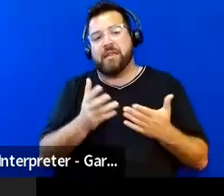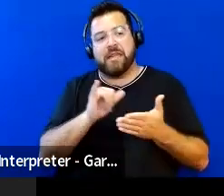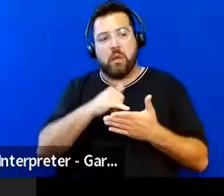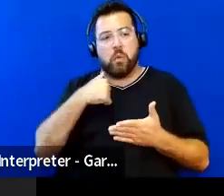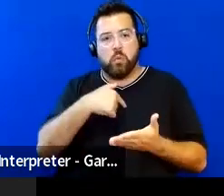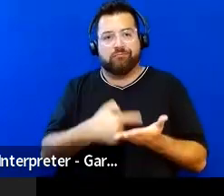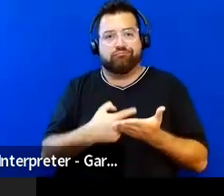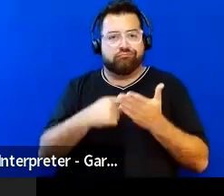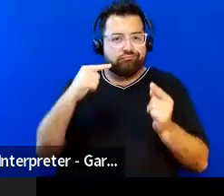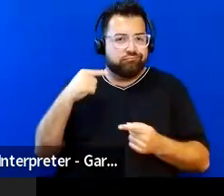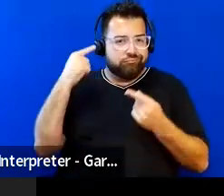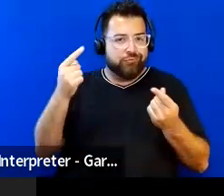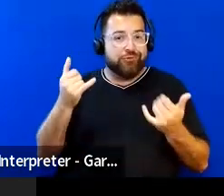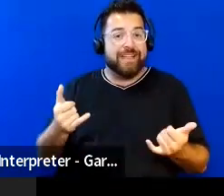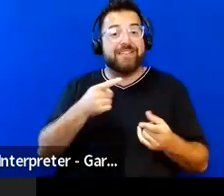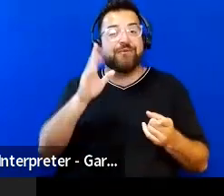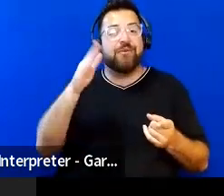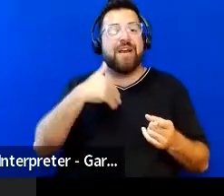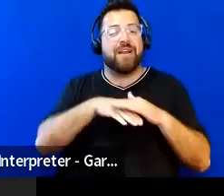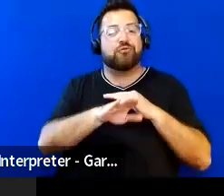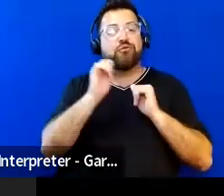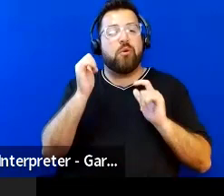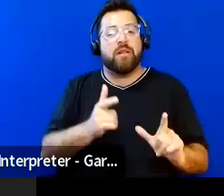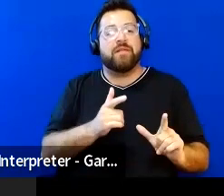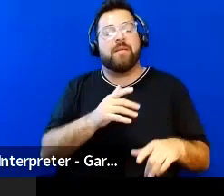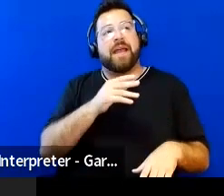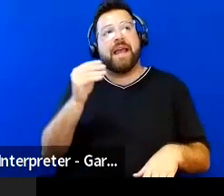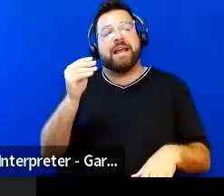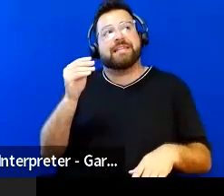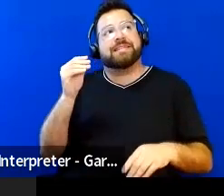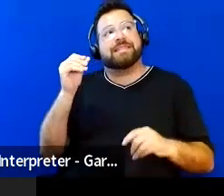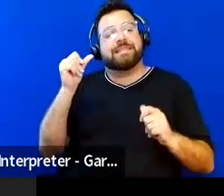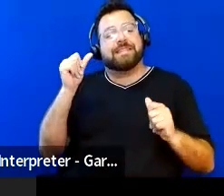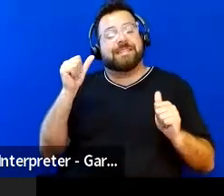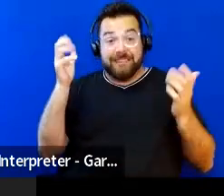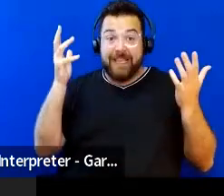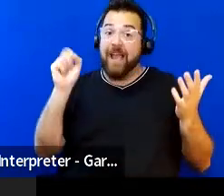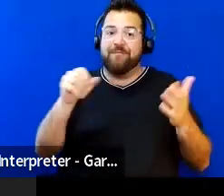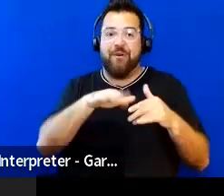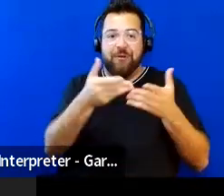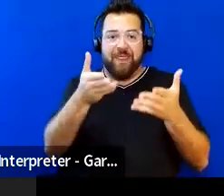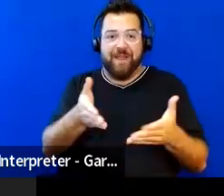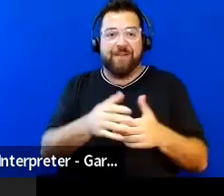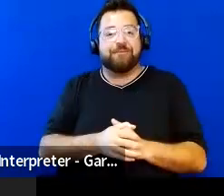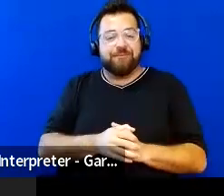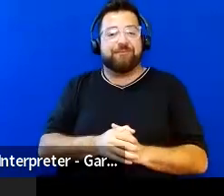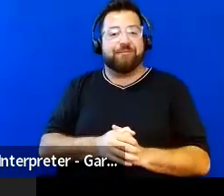about today. So you have all of them, and yeah, they're right there.